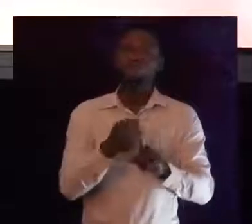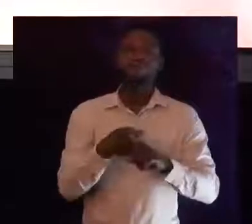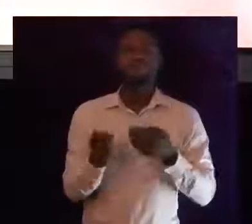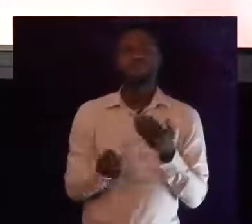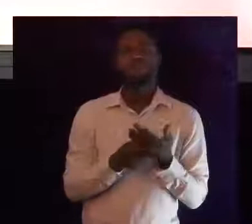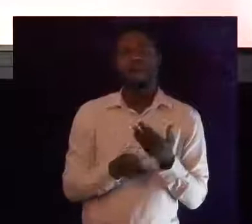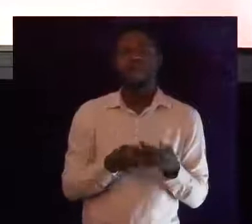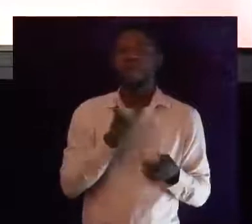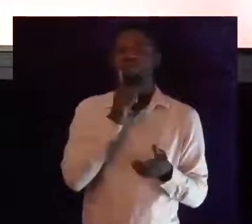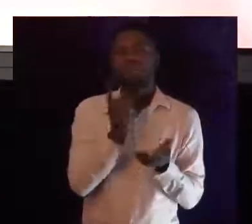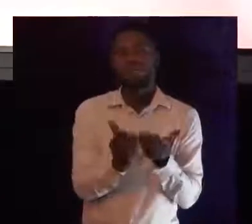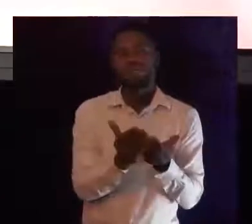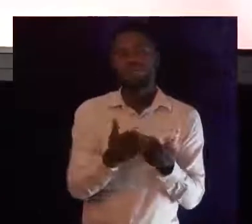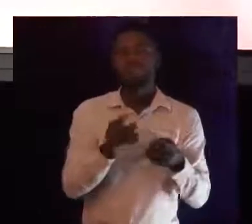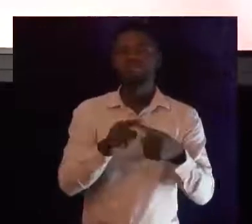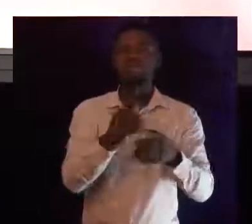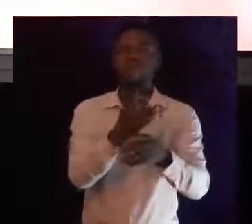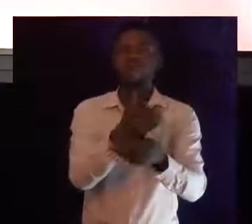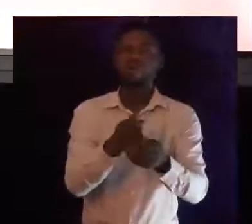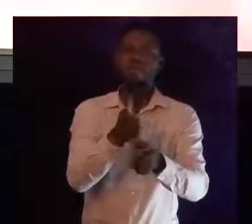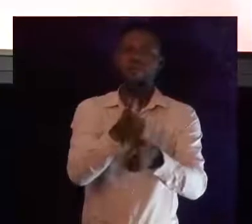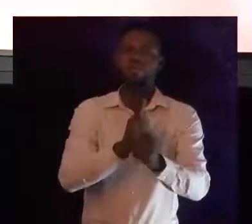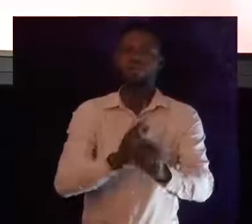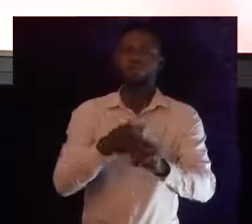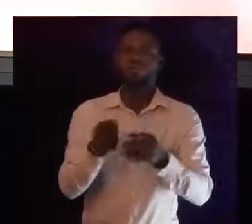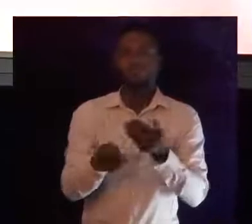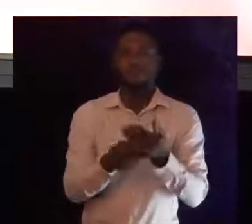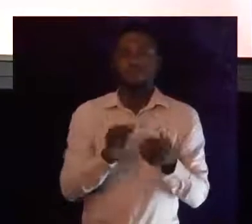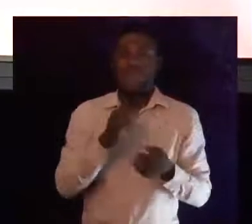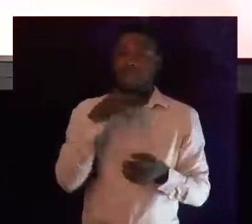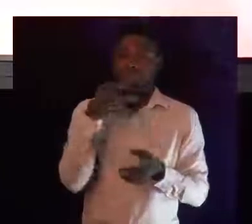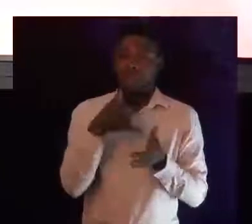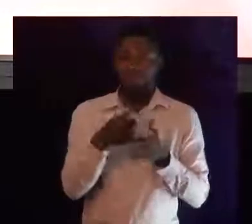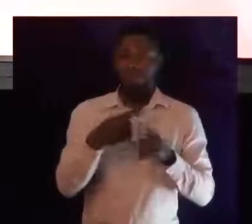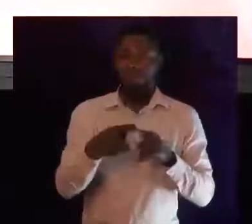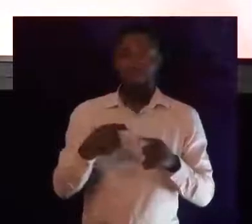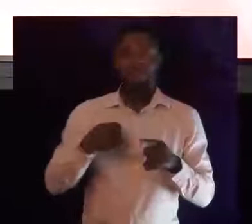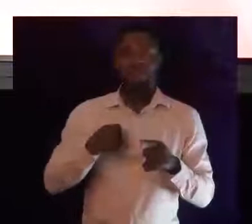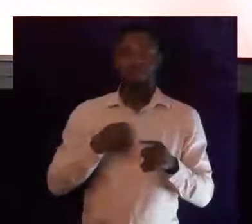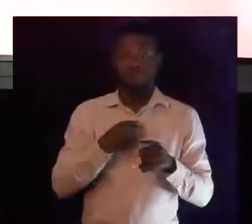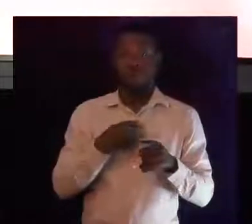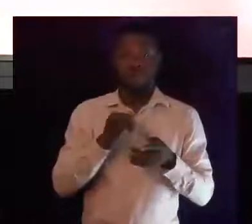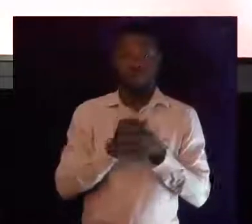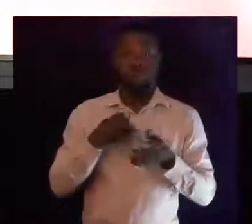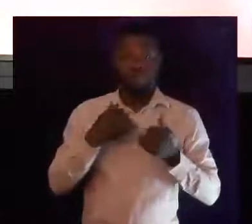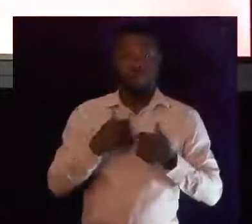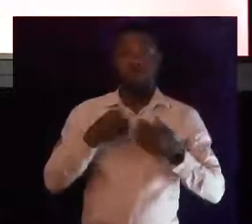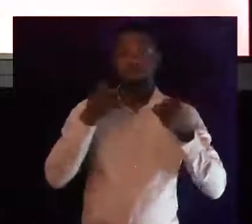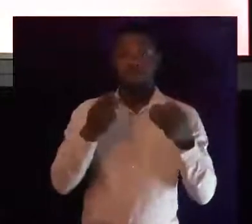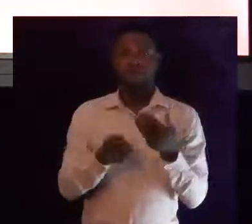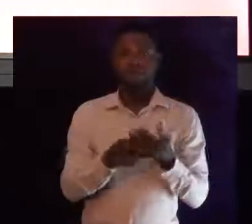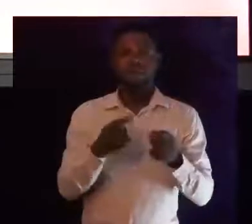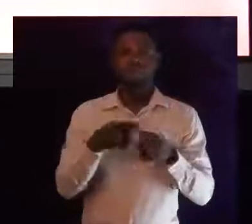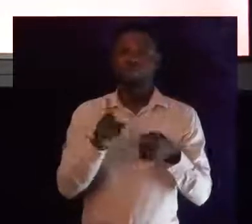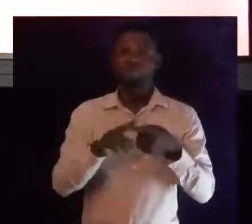from banks. It is not easy at all to obtain loans from banks. Although I said before that we have many banks here that can give